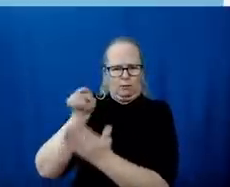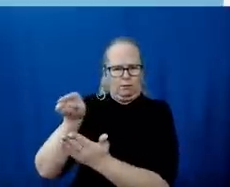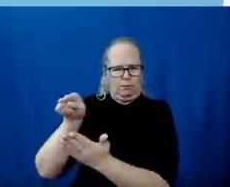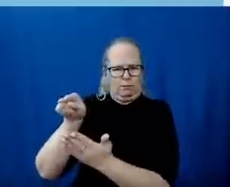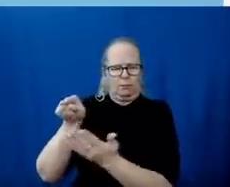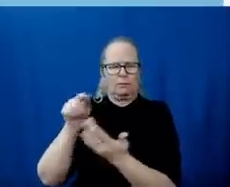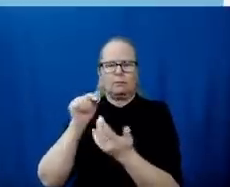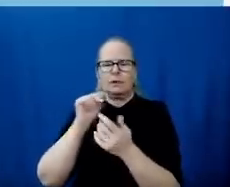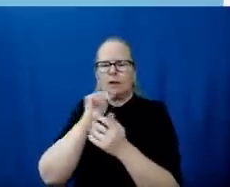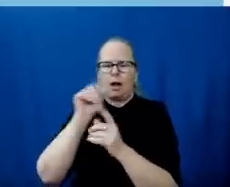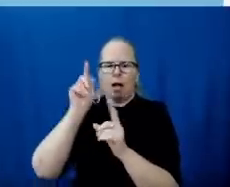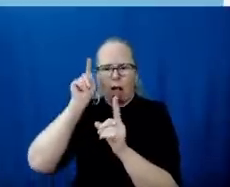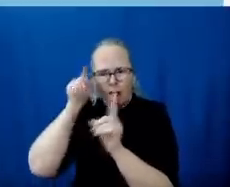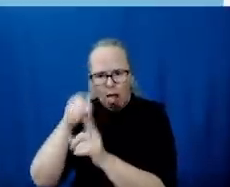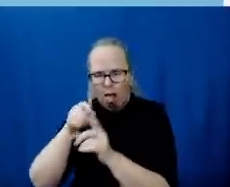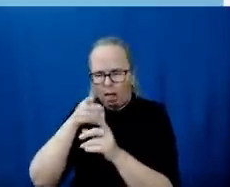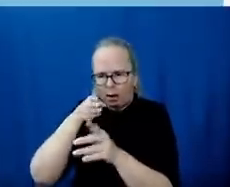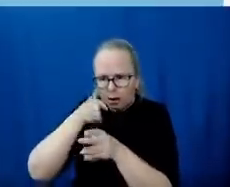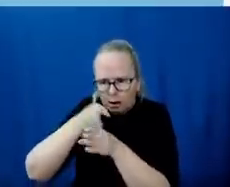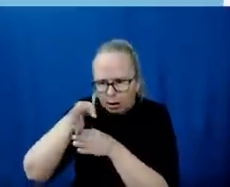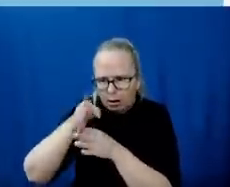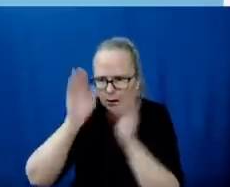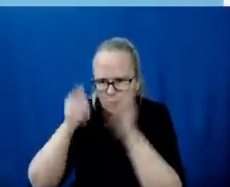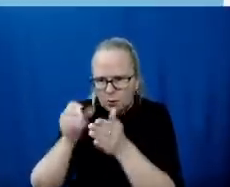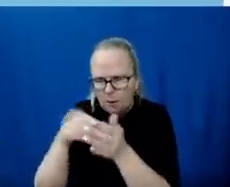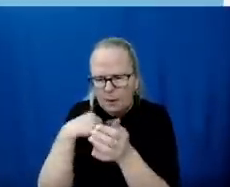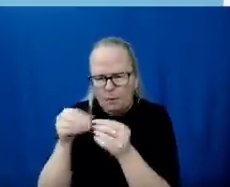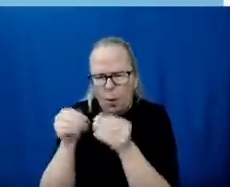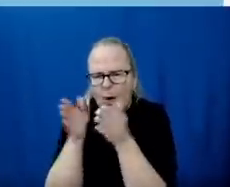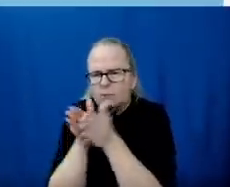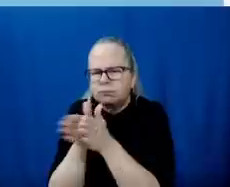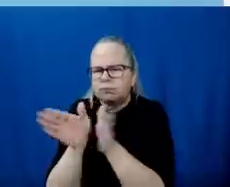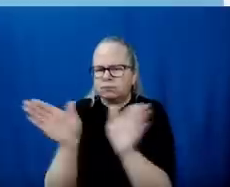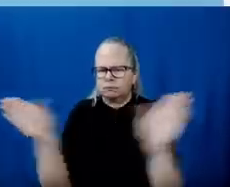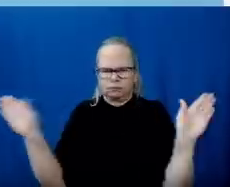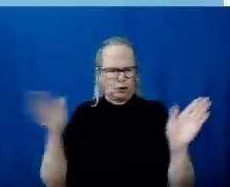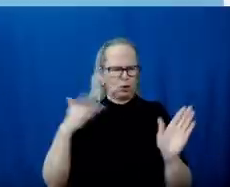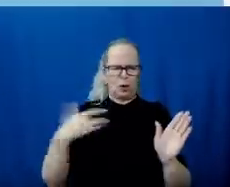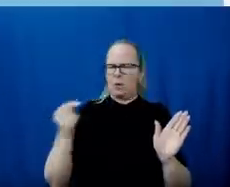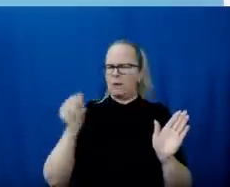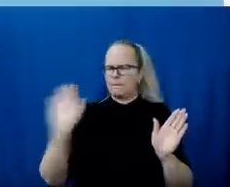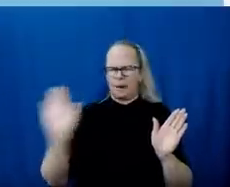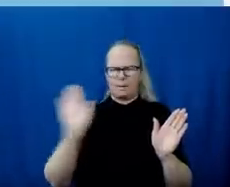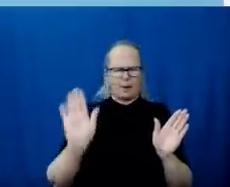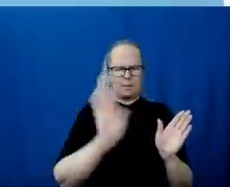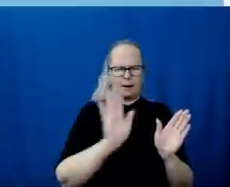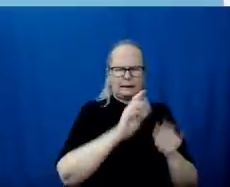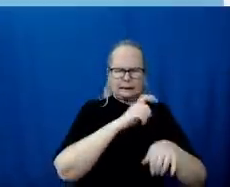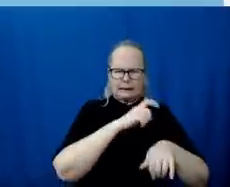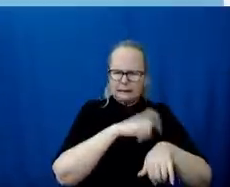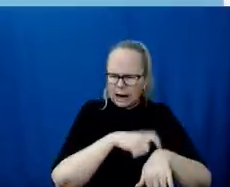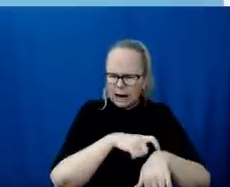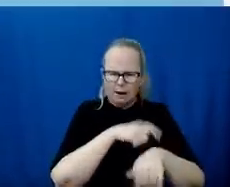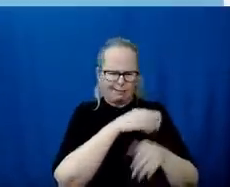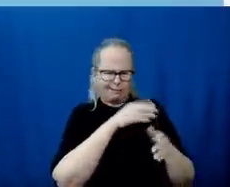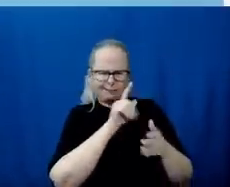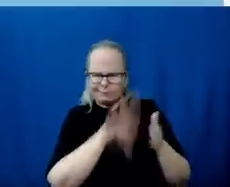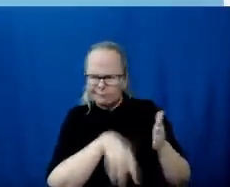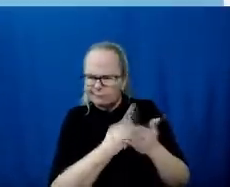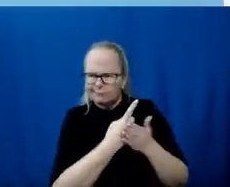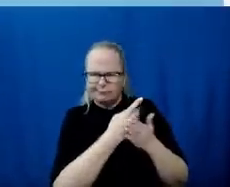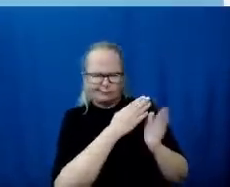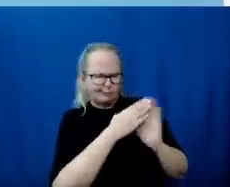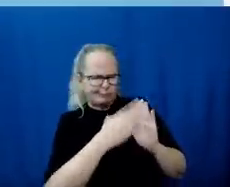and remove focus on any individual data point, but rather to understand trends over time,